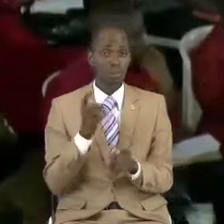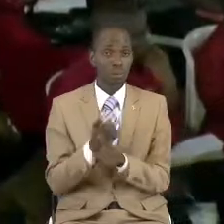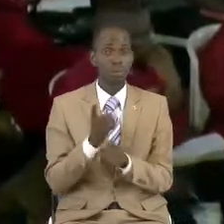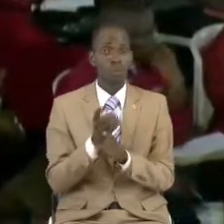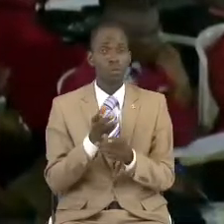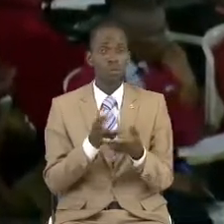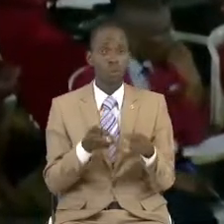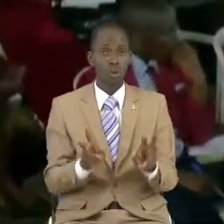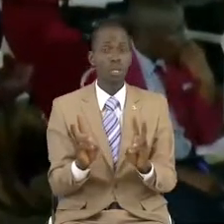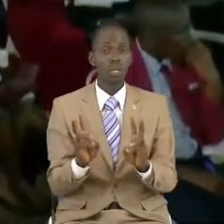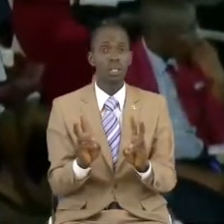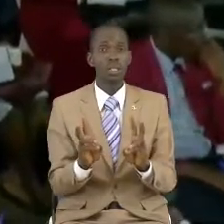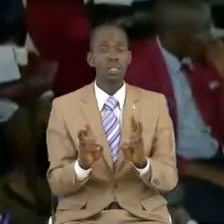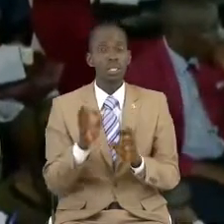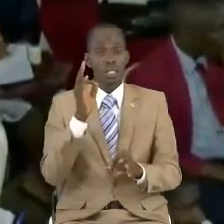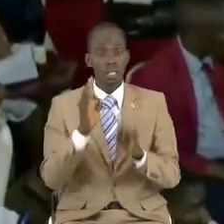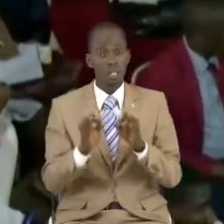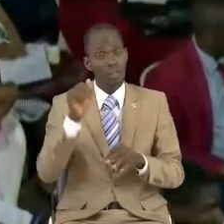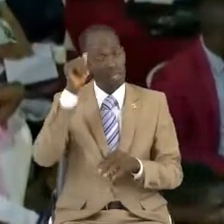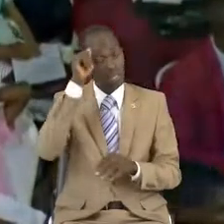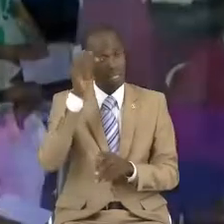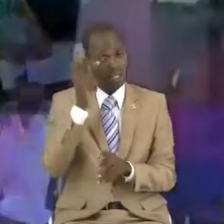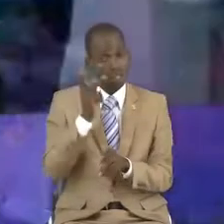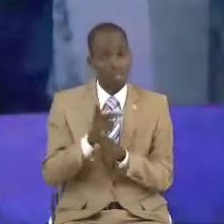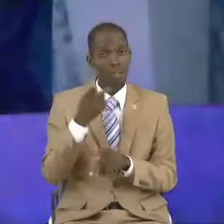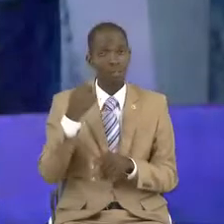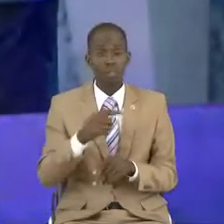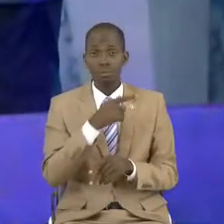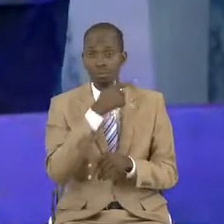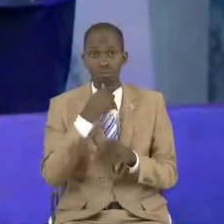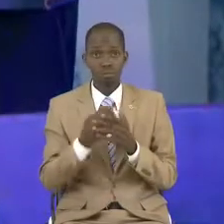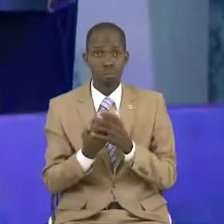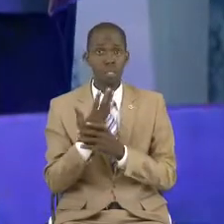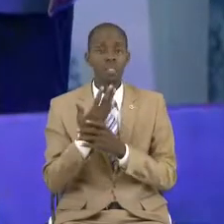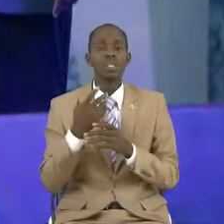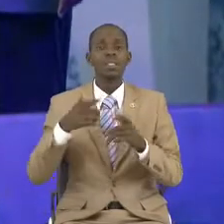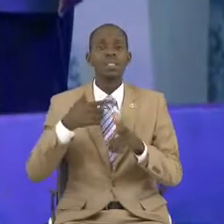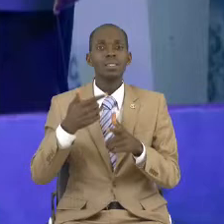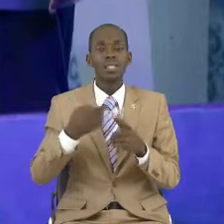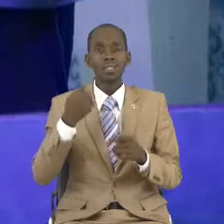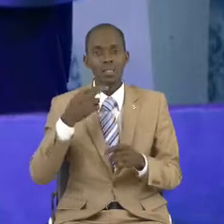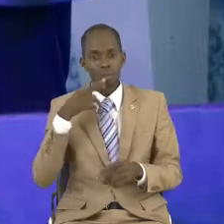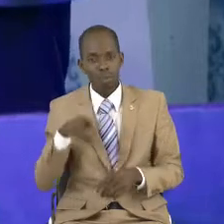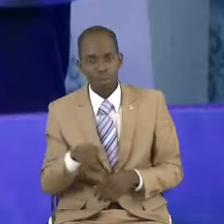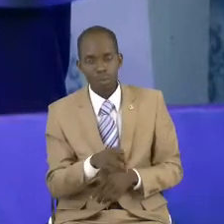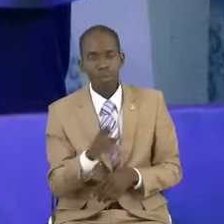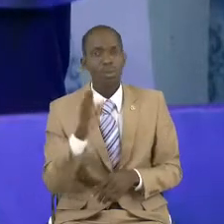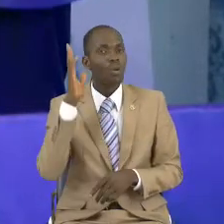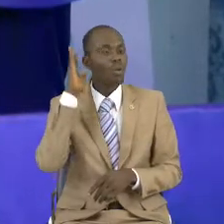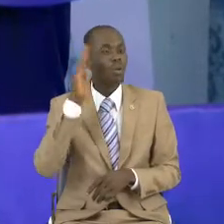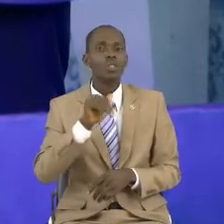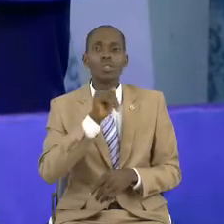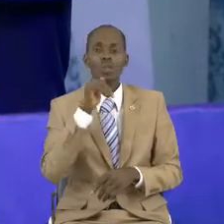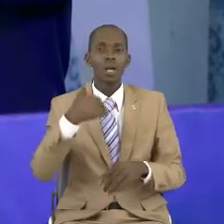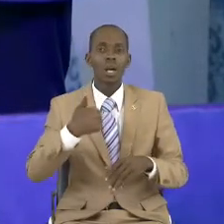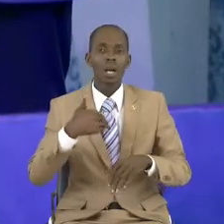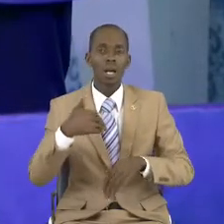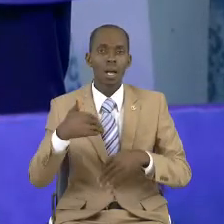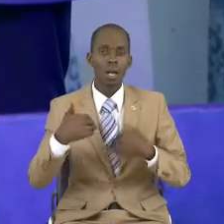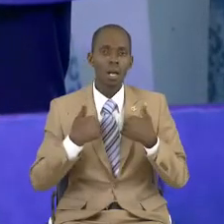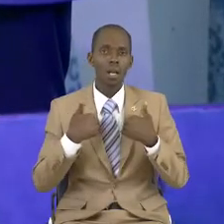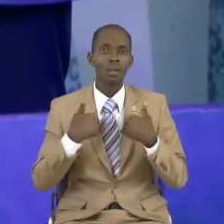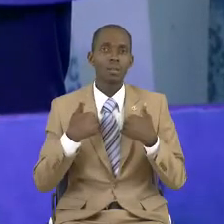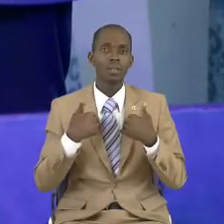if he catch the guardian the subpage will not have that time or